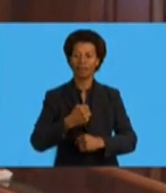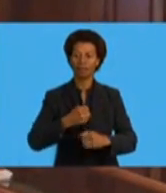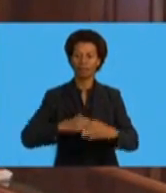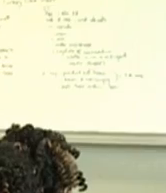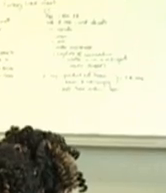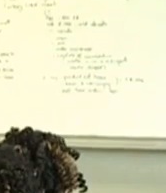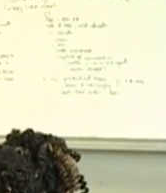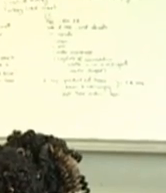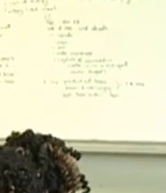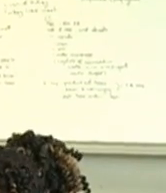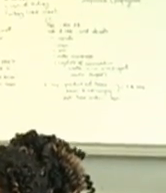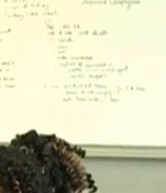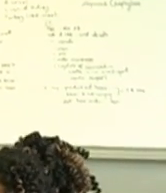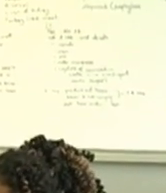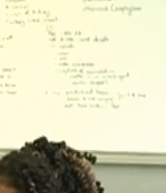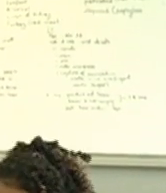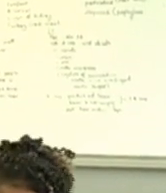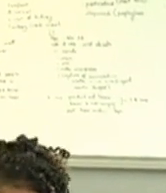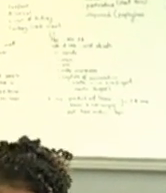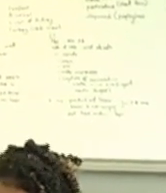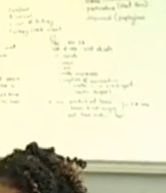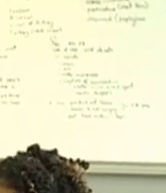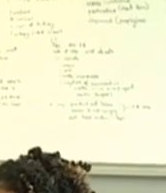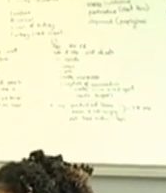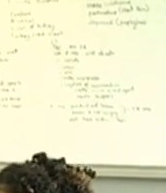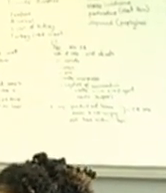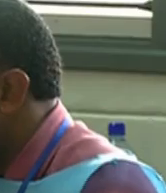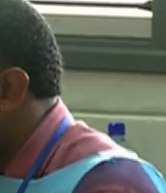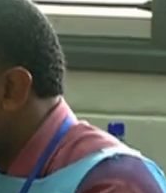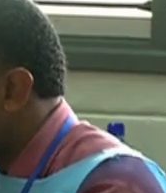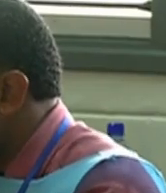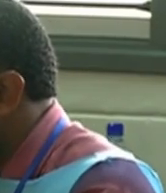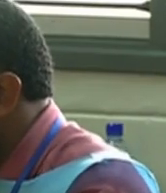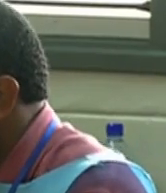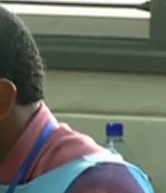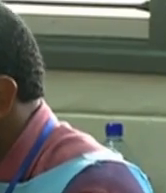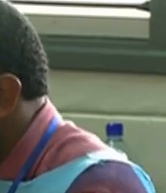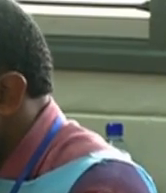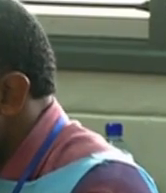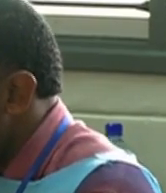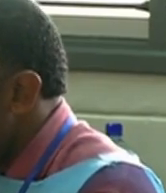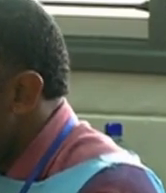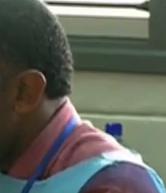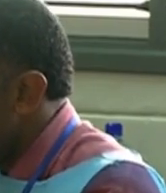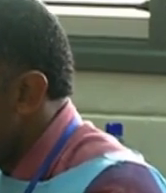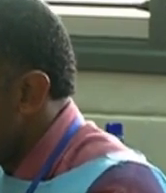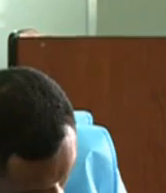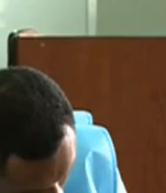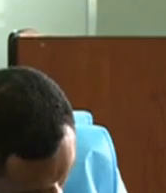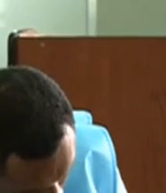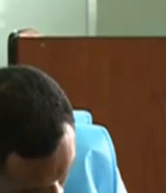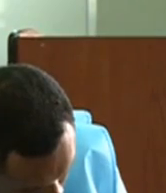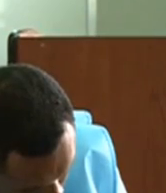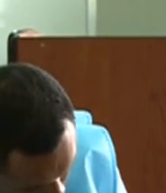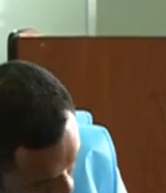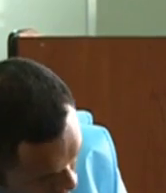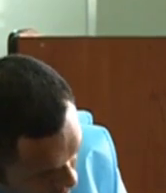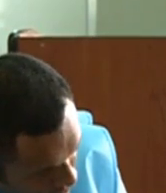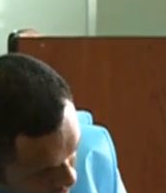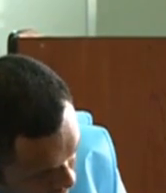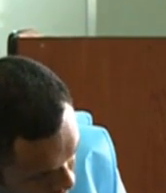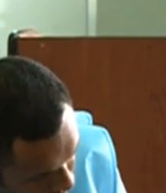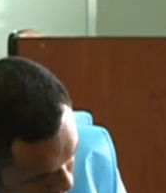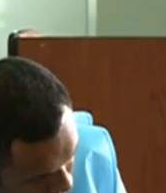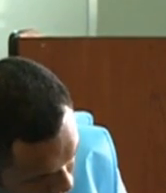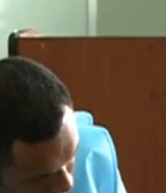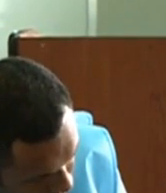state. Fijians have been advised to examine the details of the budget thoroughly to ensure they make the right choice in the next election.